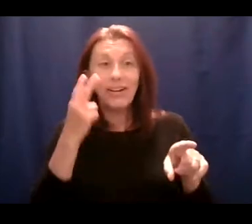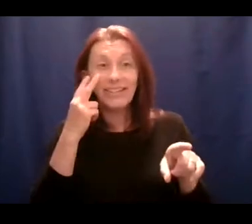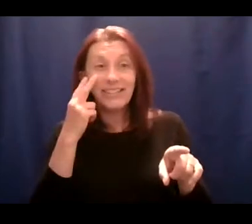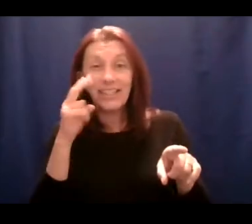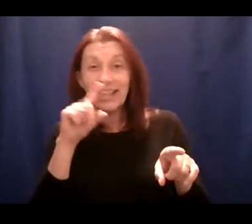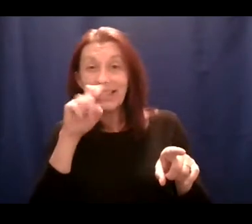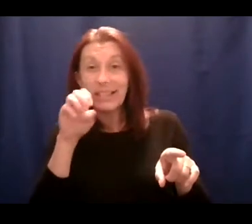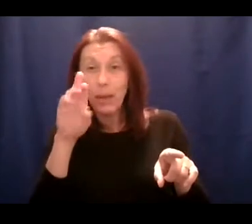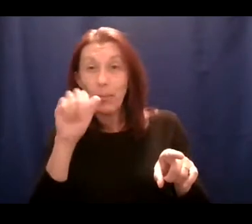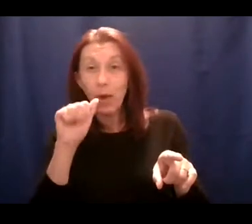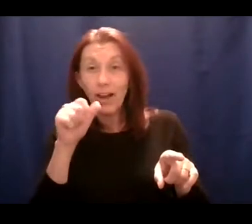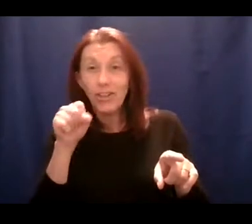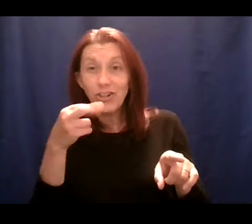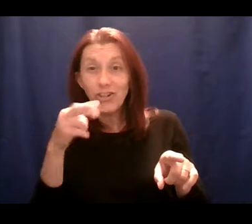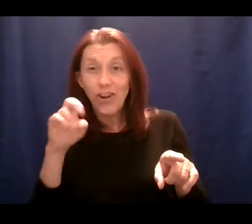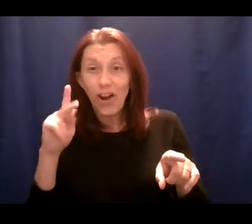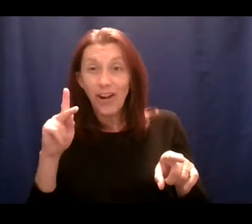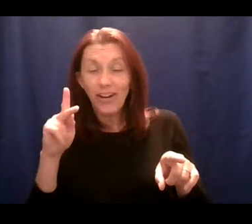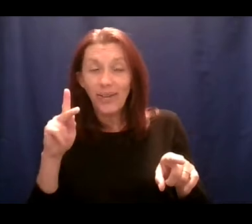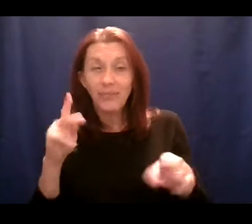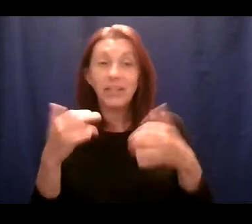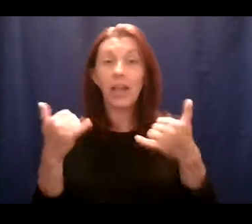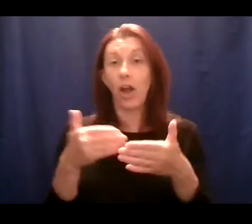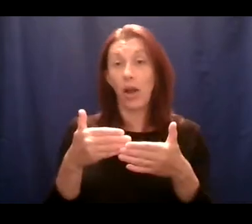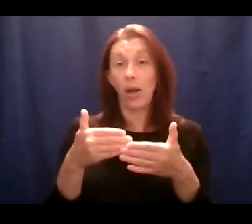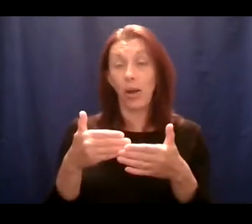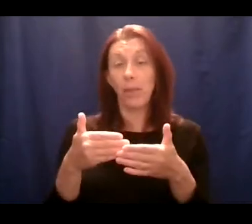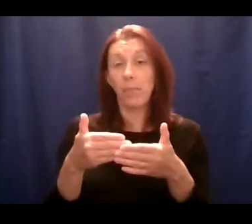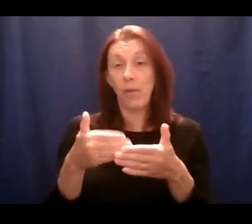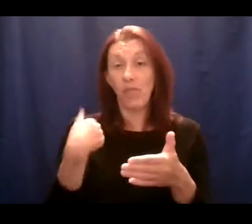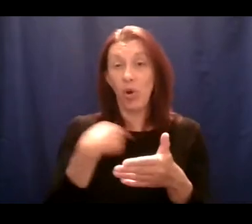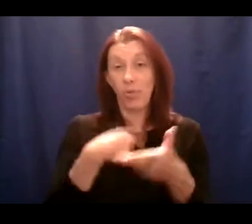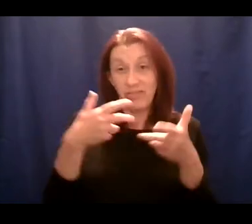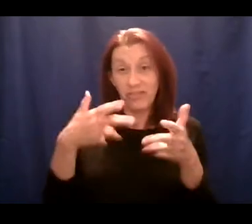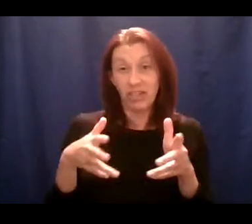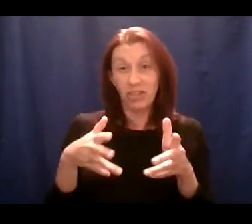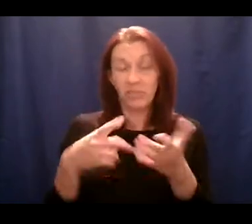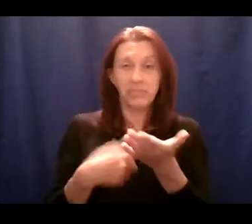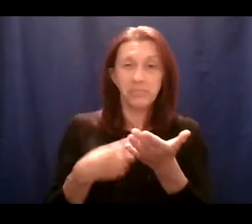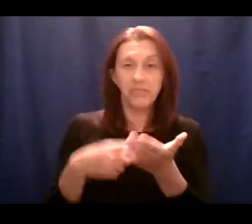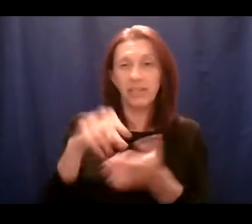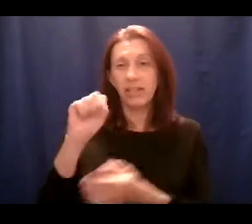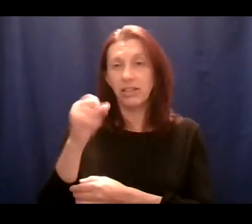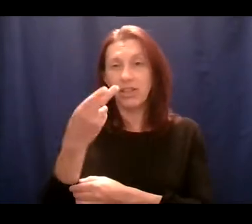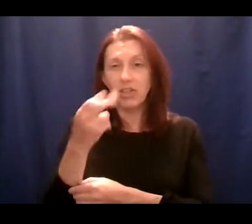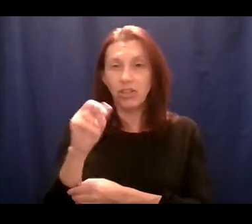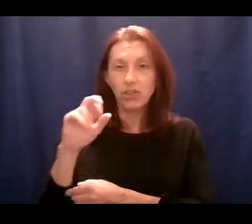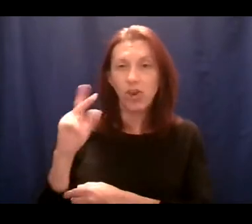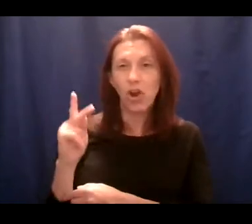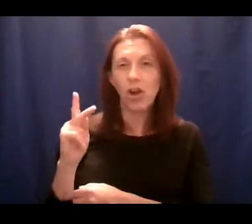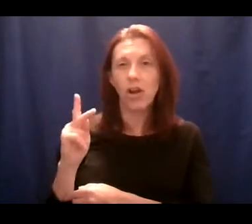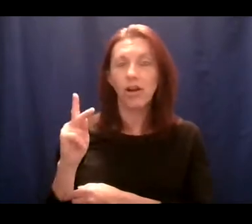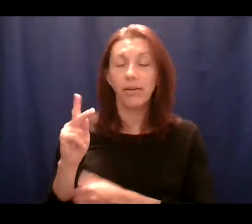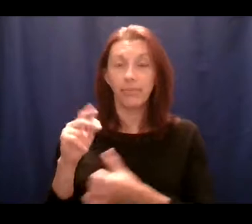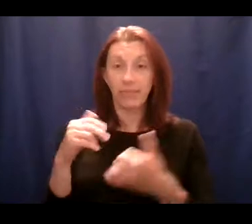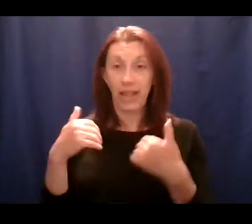Now, before we go, we've been talking all about sharks. We've been talking about sharks as animals that have